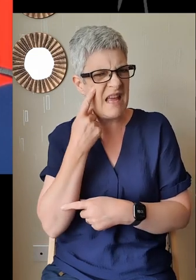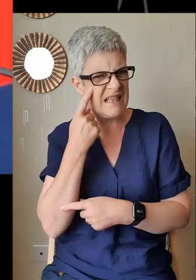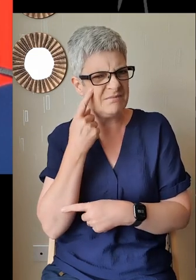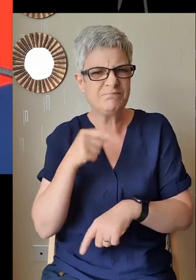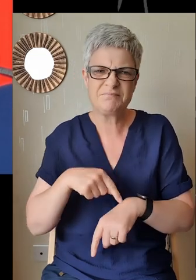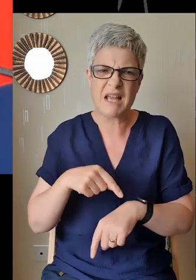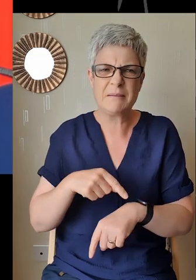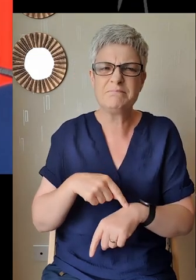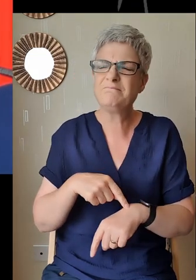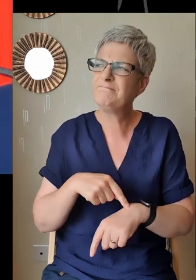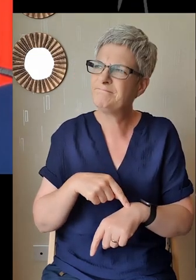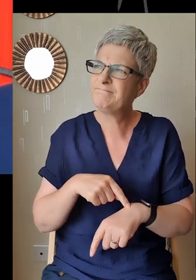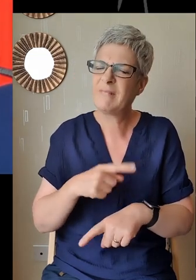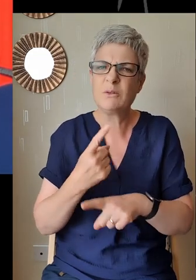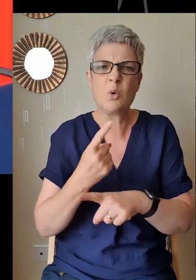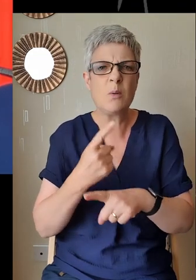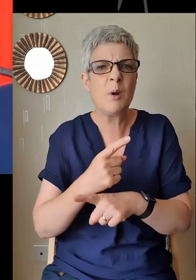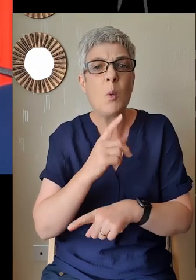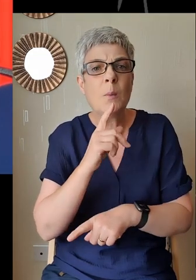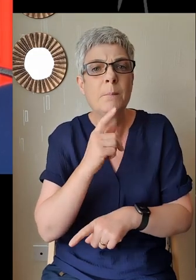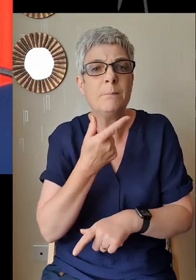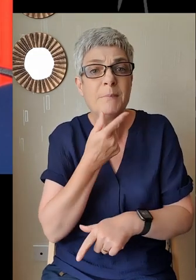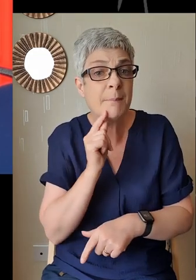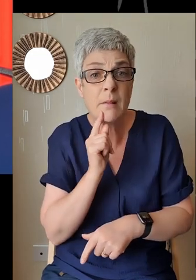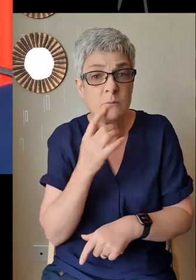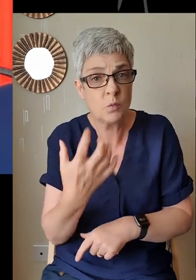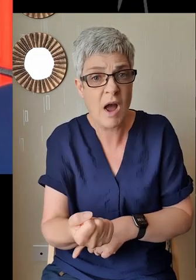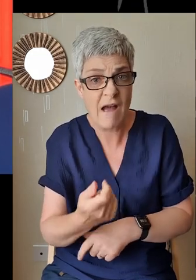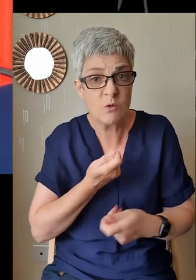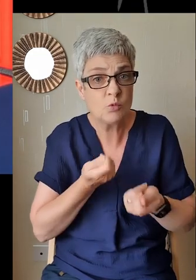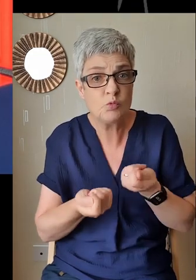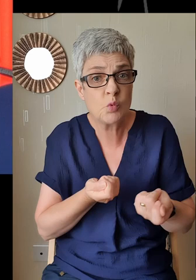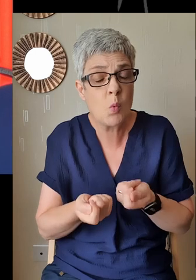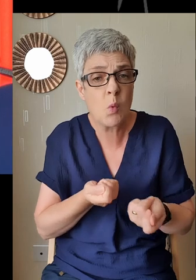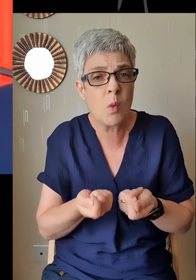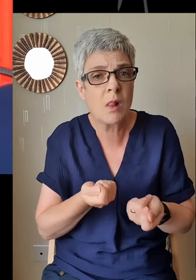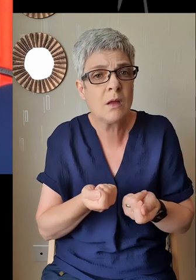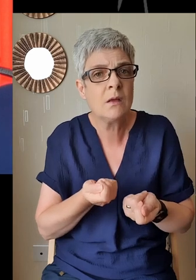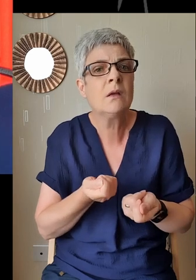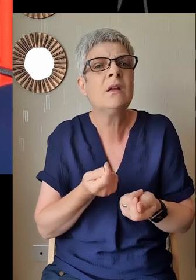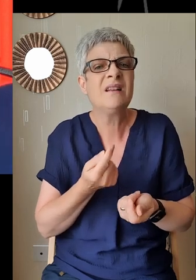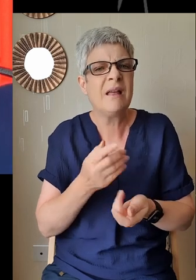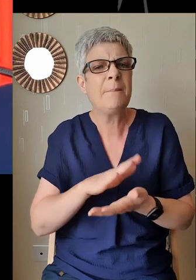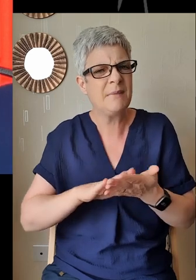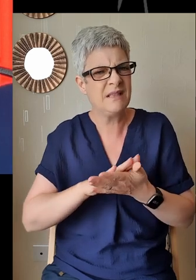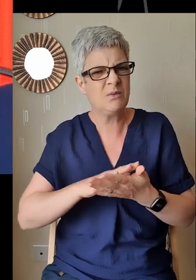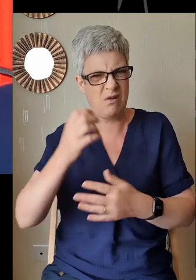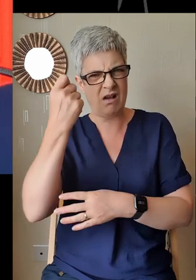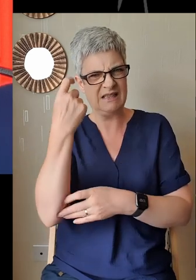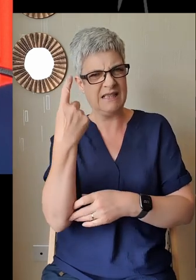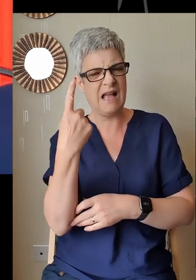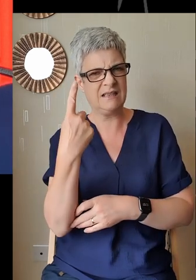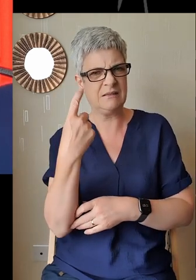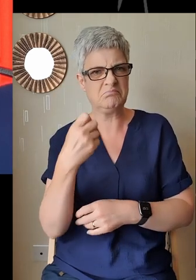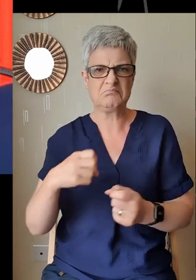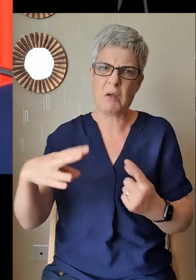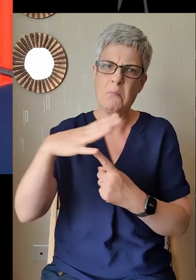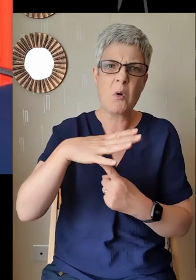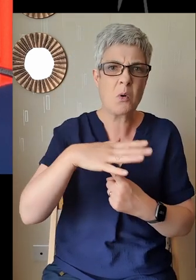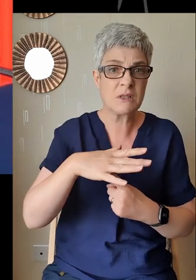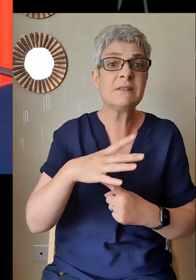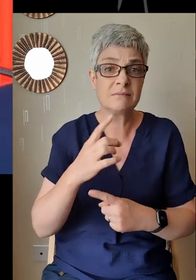when we talk about people losing control, we might get a sense of just how important self-control